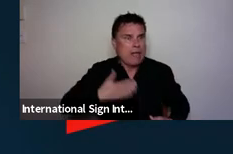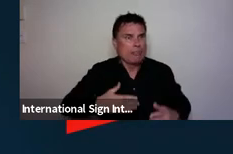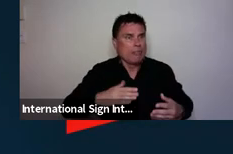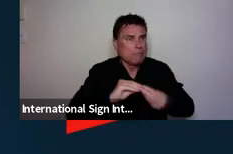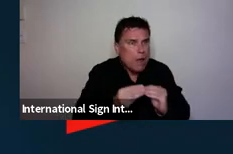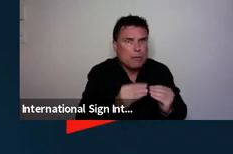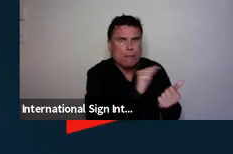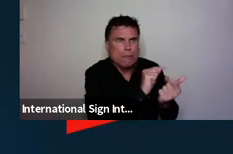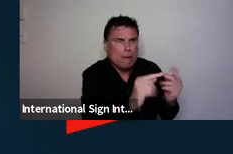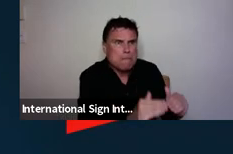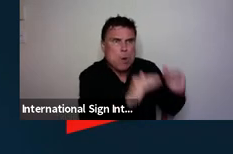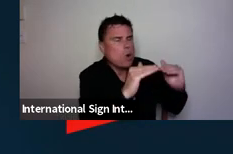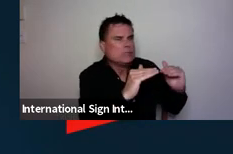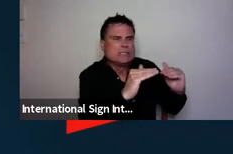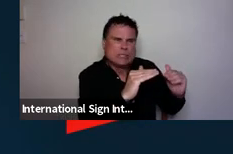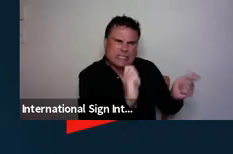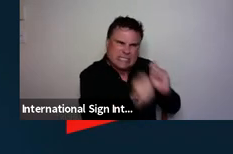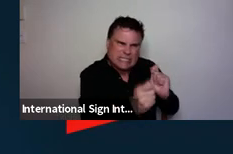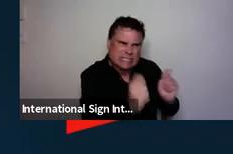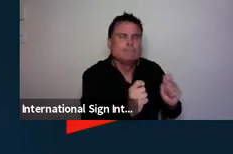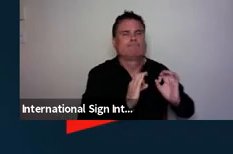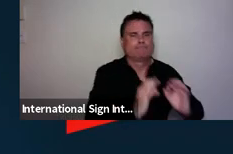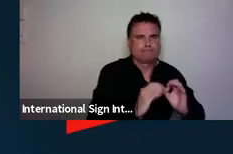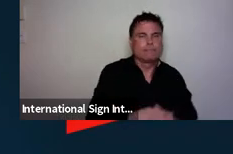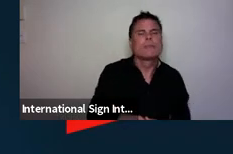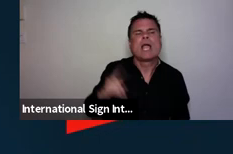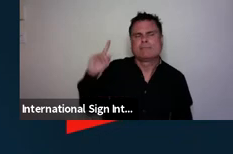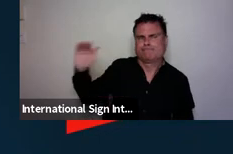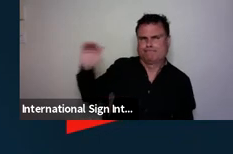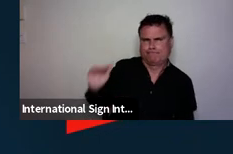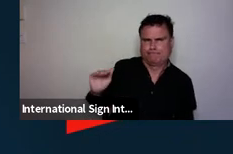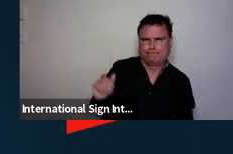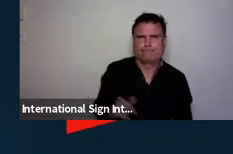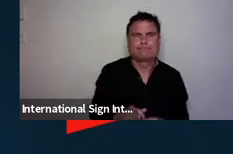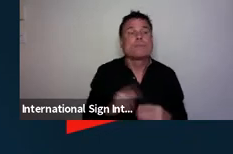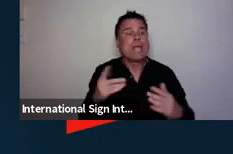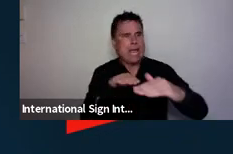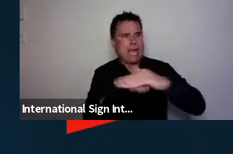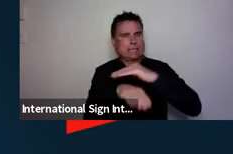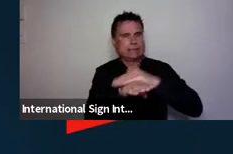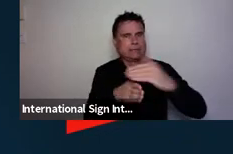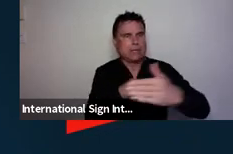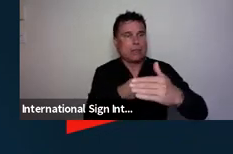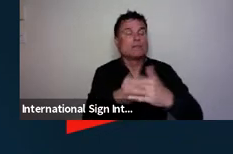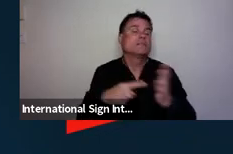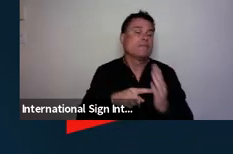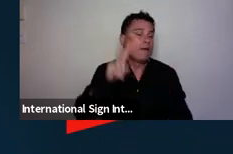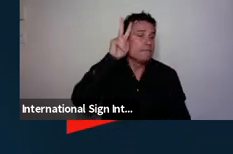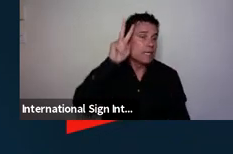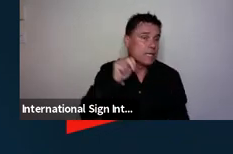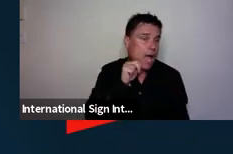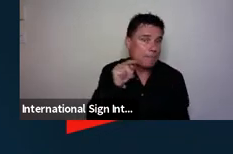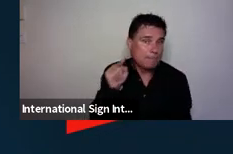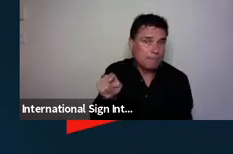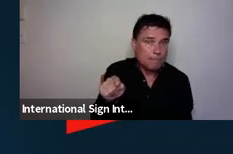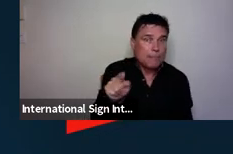of accessibility, just one example, in Vietnam, young people created a COVID awareness video